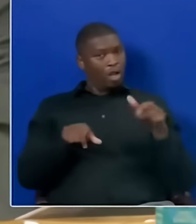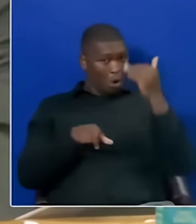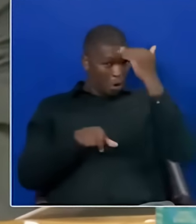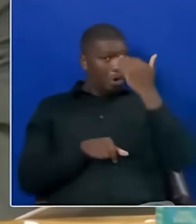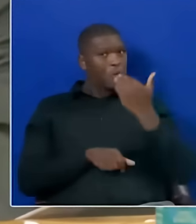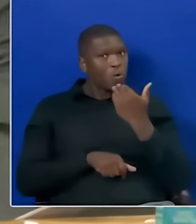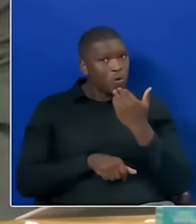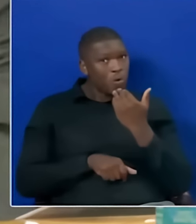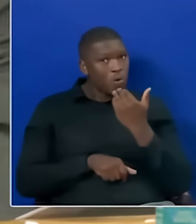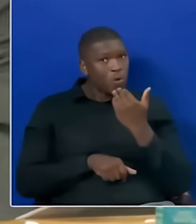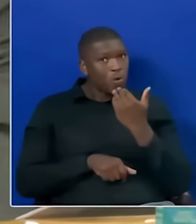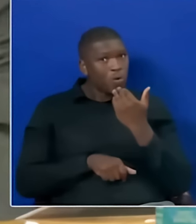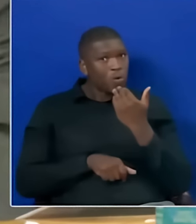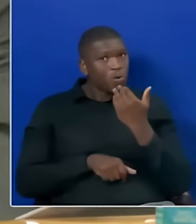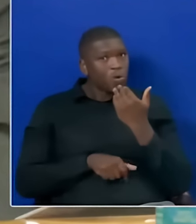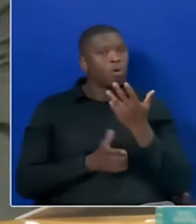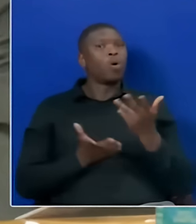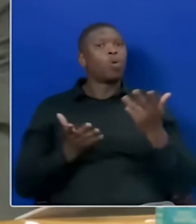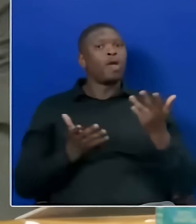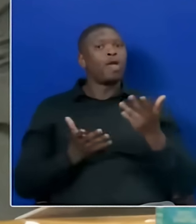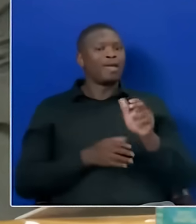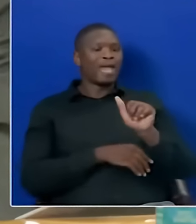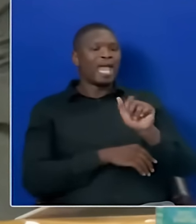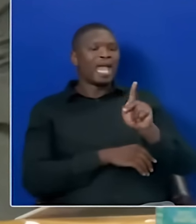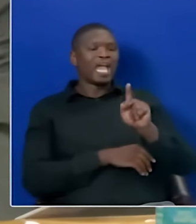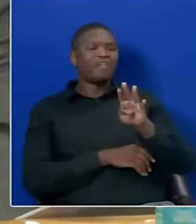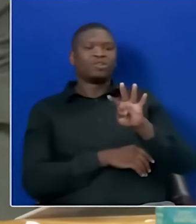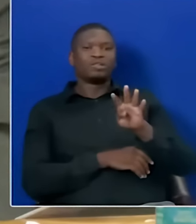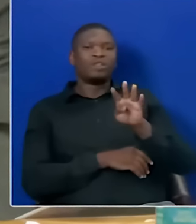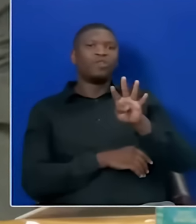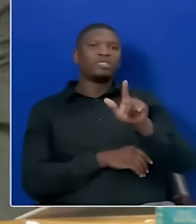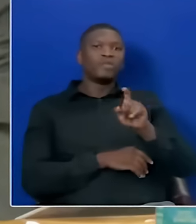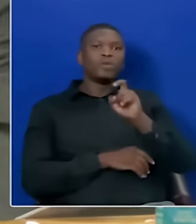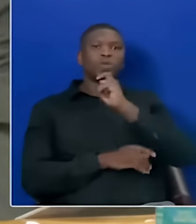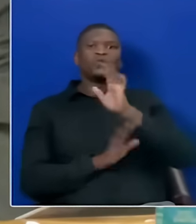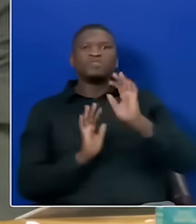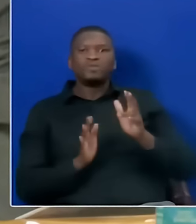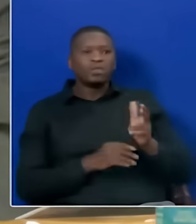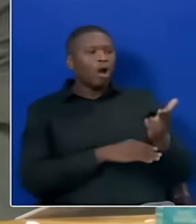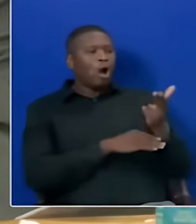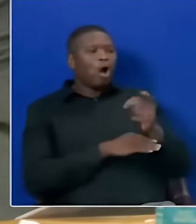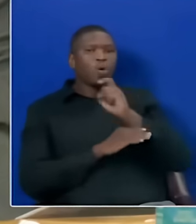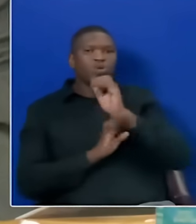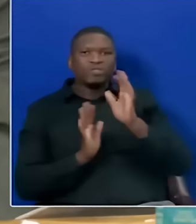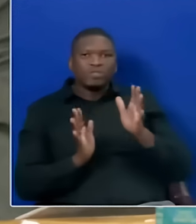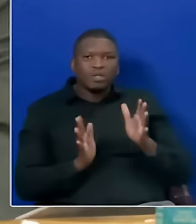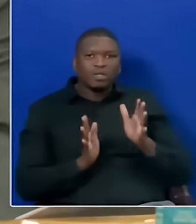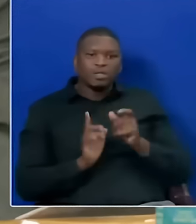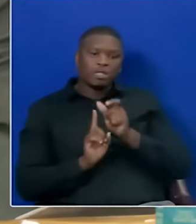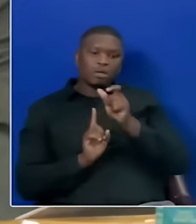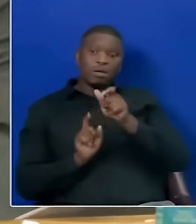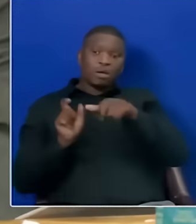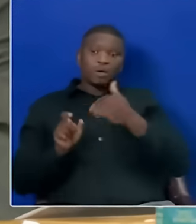where the AK-47 had previously been used and where the Taurus had previously been used were the criminals